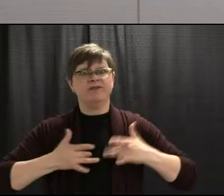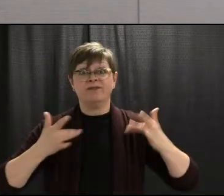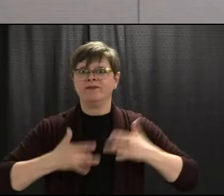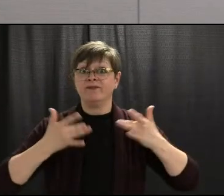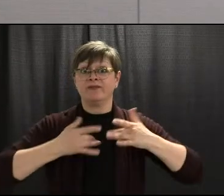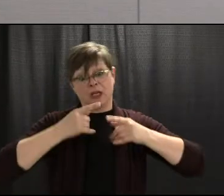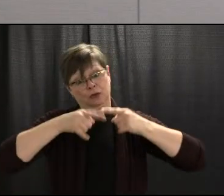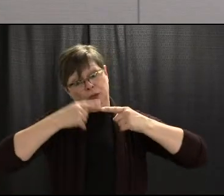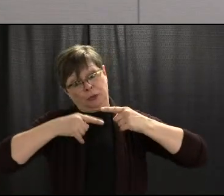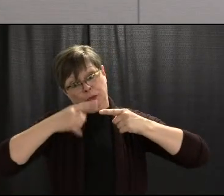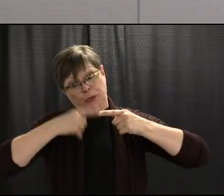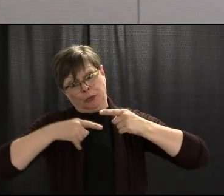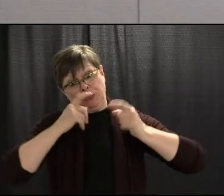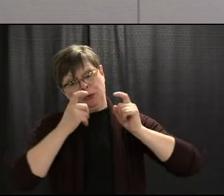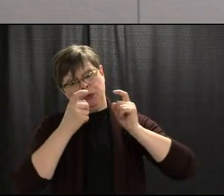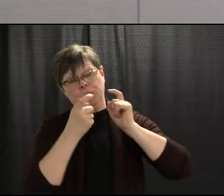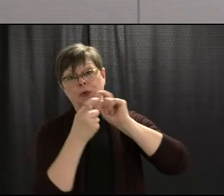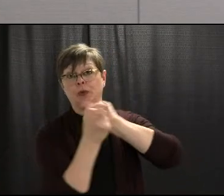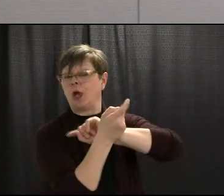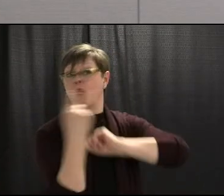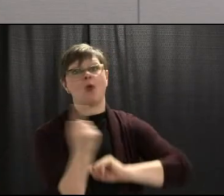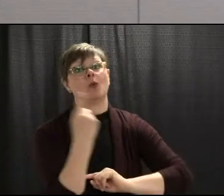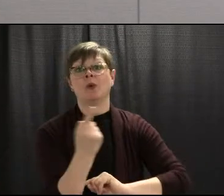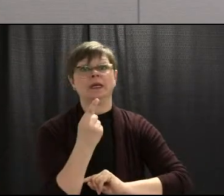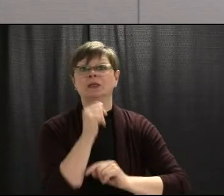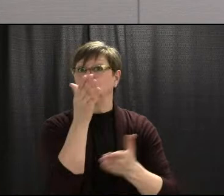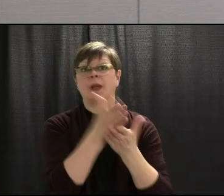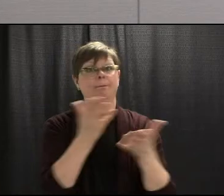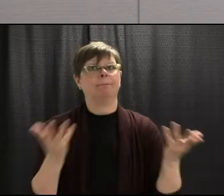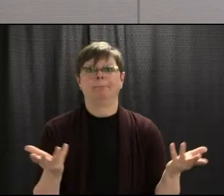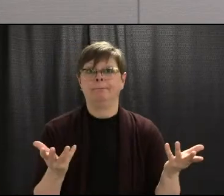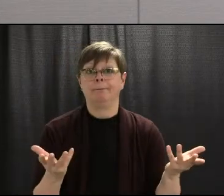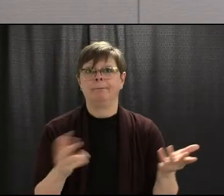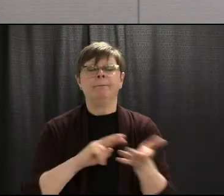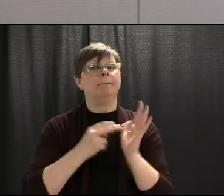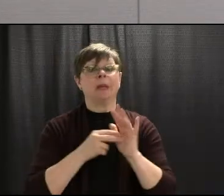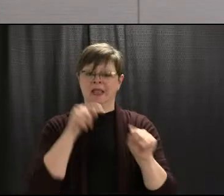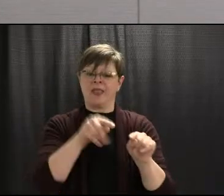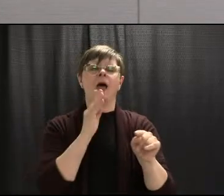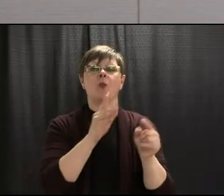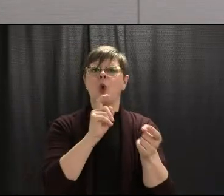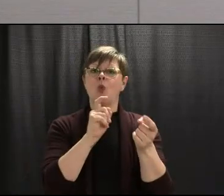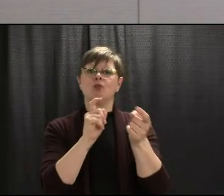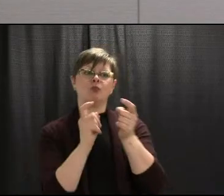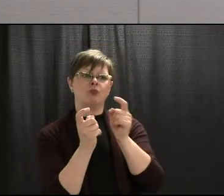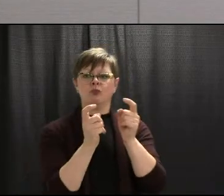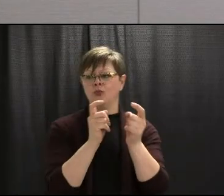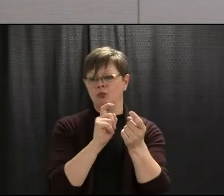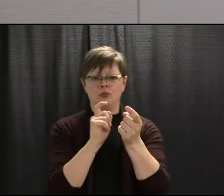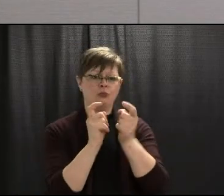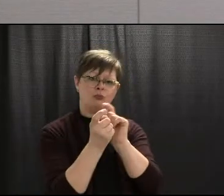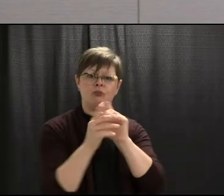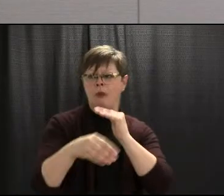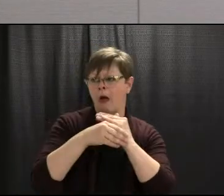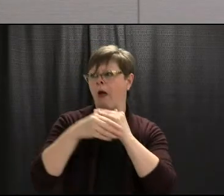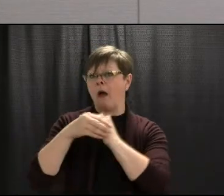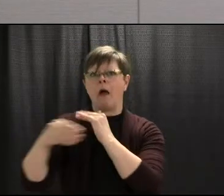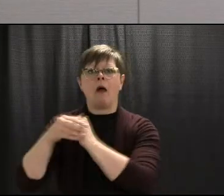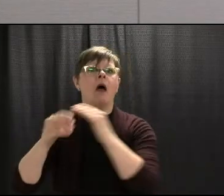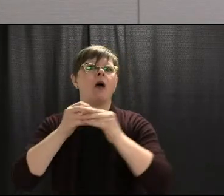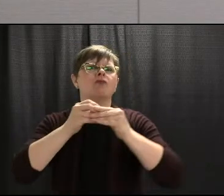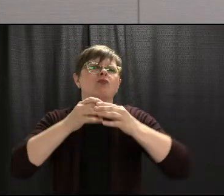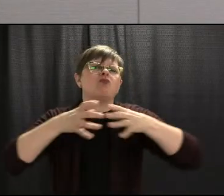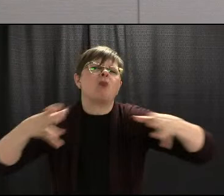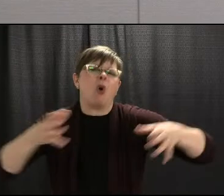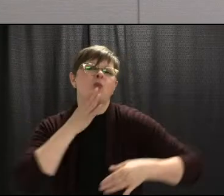living document and website. So undoubtedly, it will pivot to address and to improve and to address particular needs